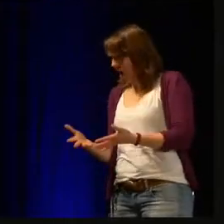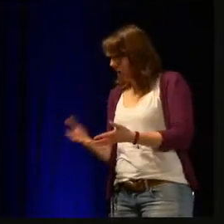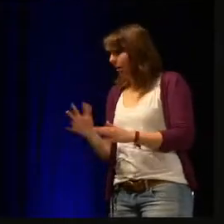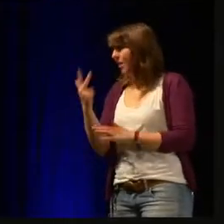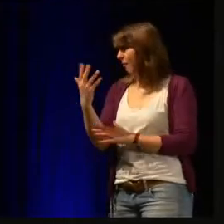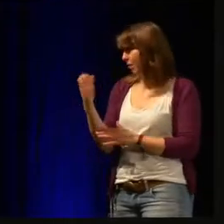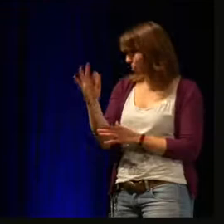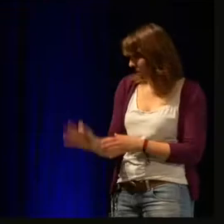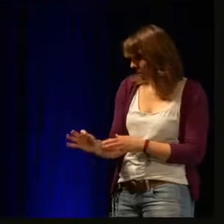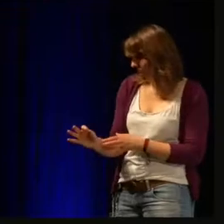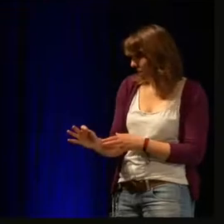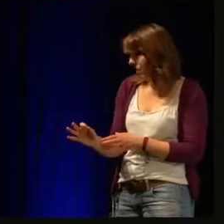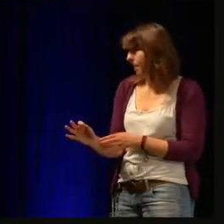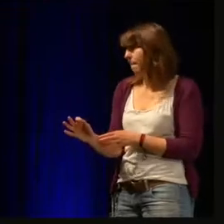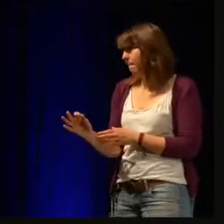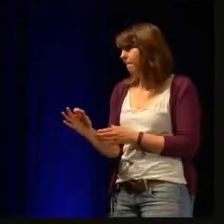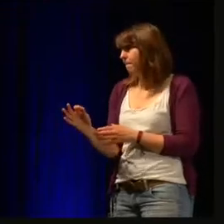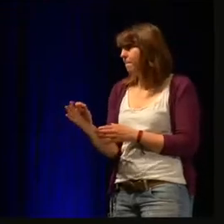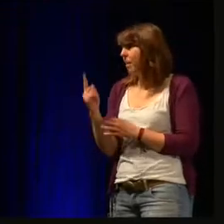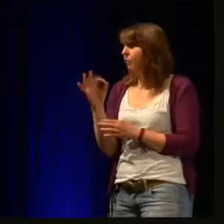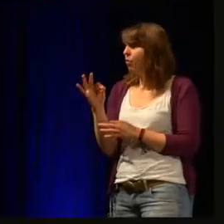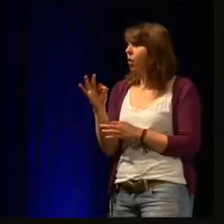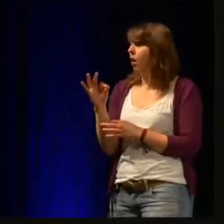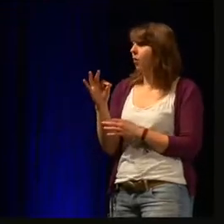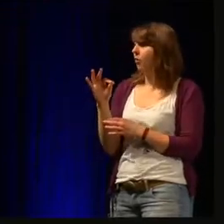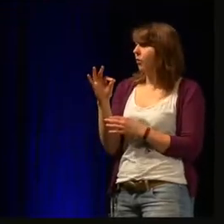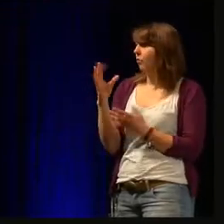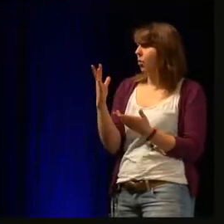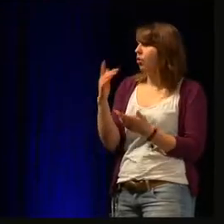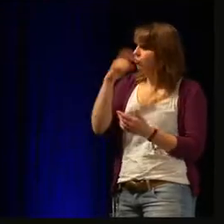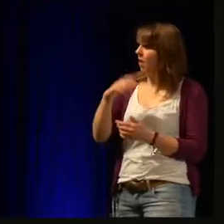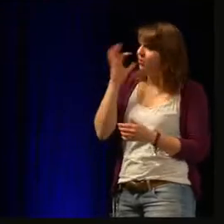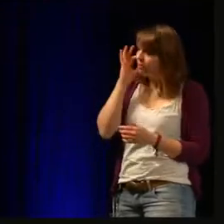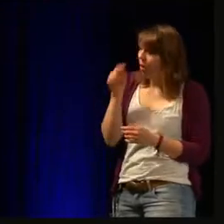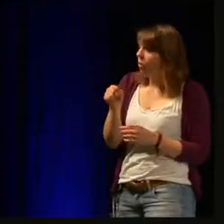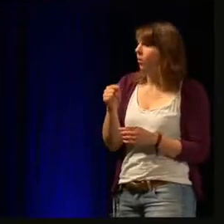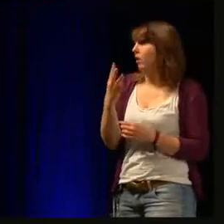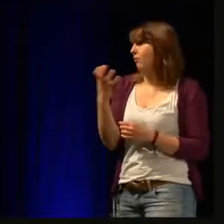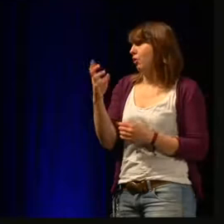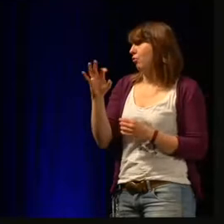commit a crime. And type 2 means